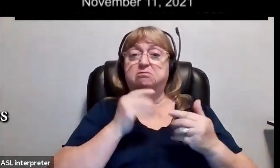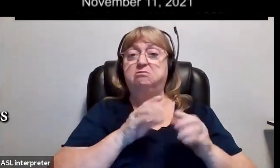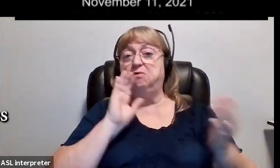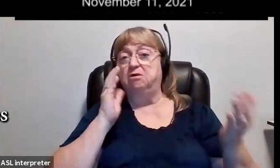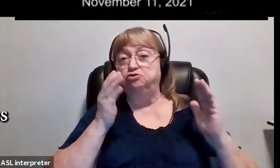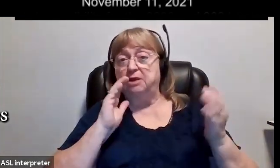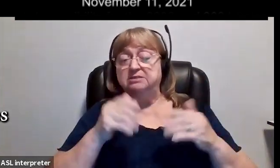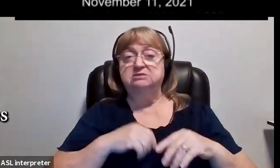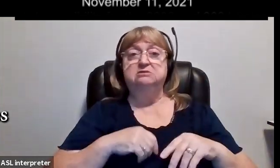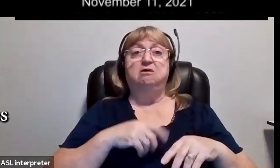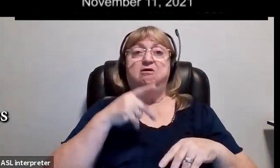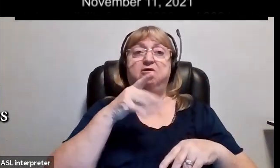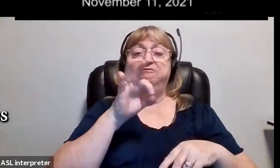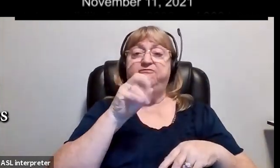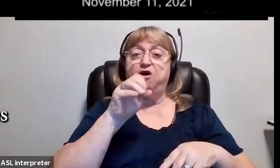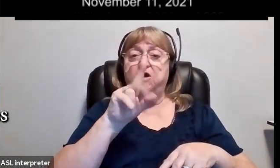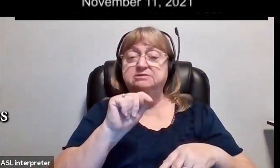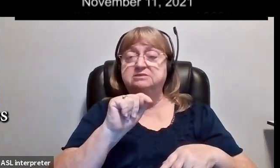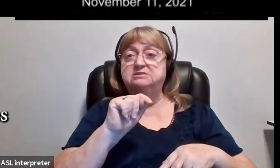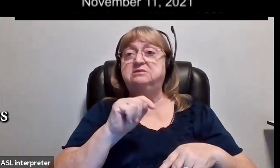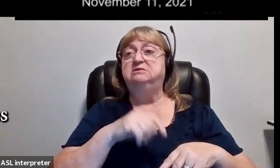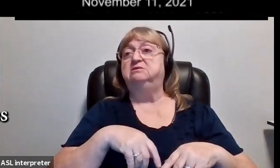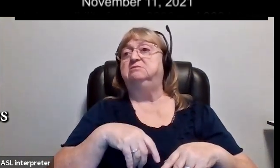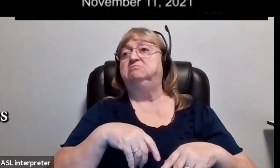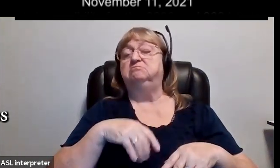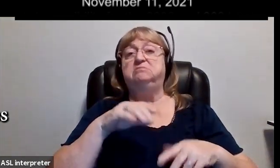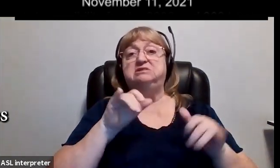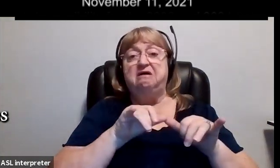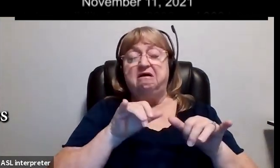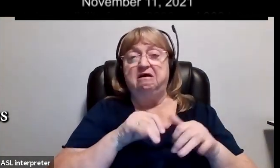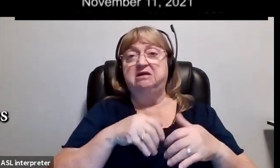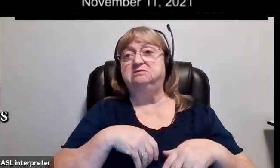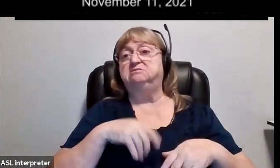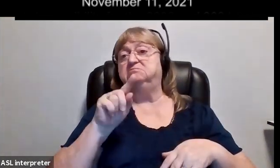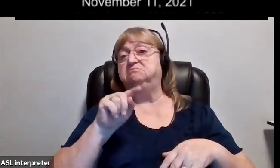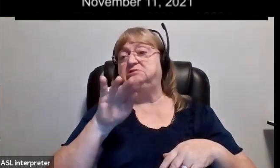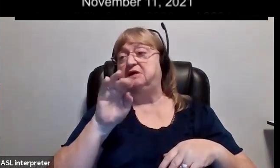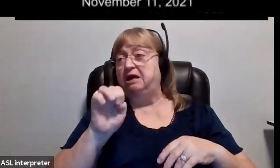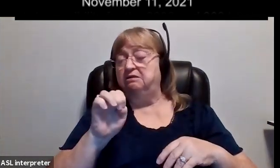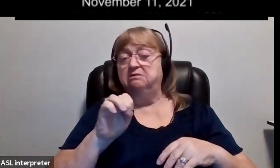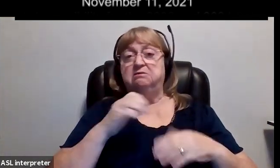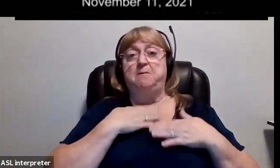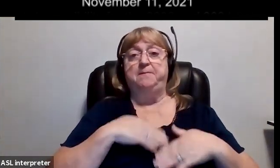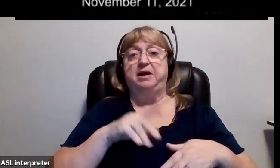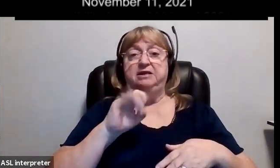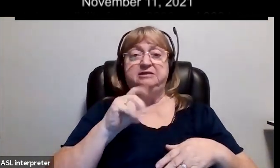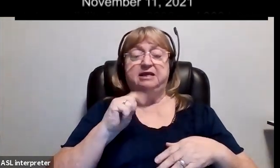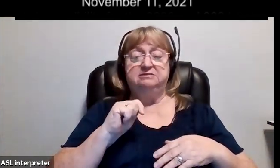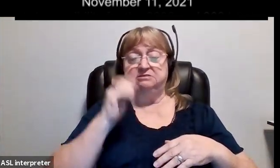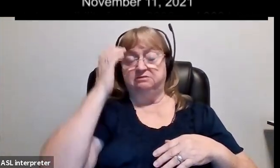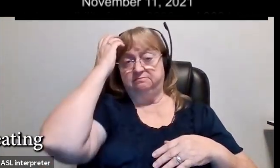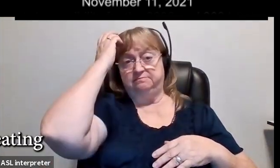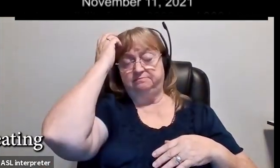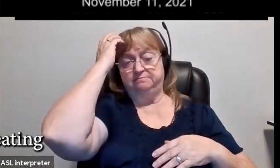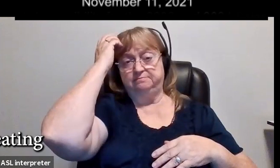font size, and including differences between title and body text. And then what I'm going to do